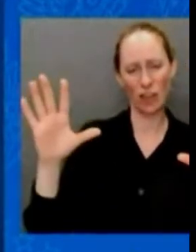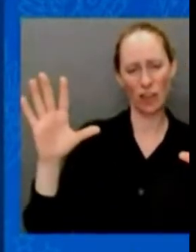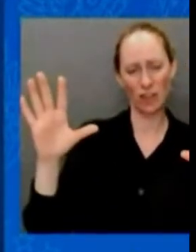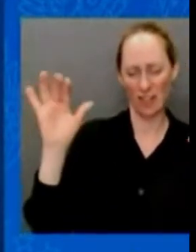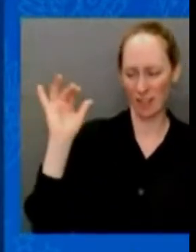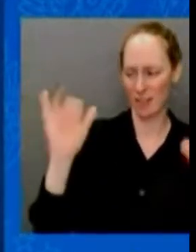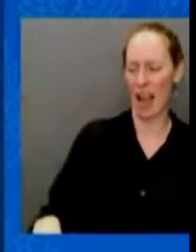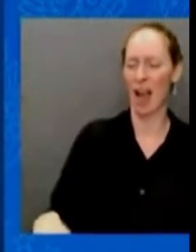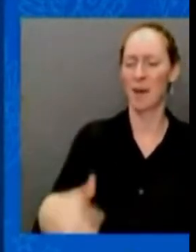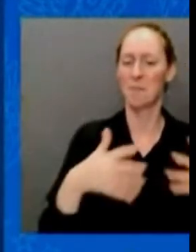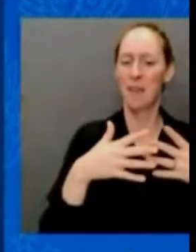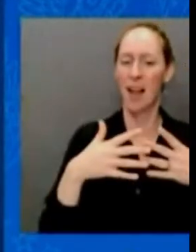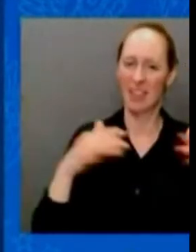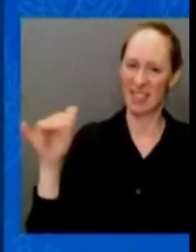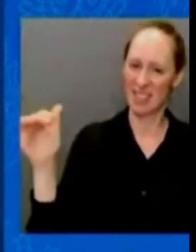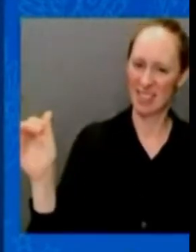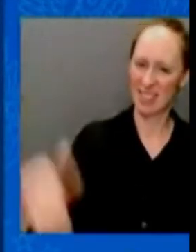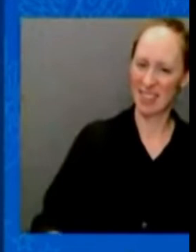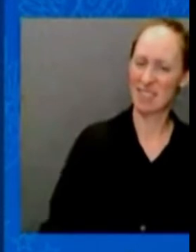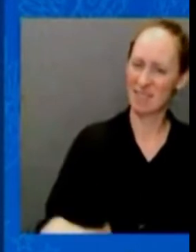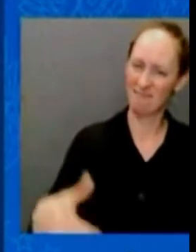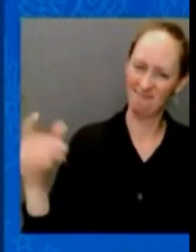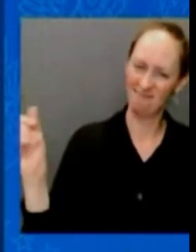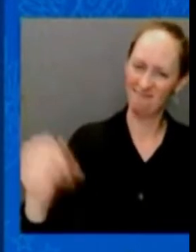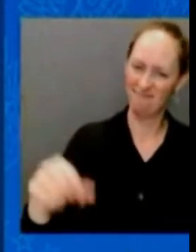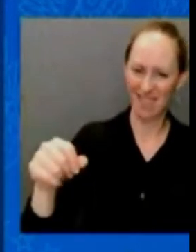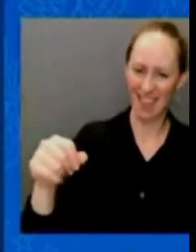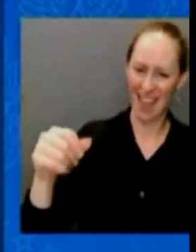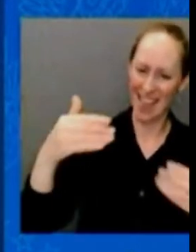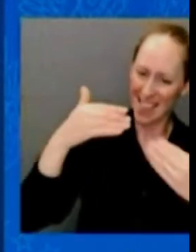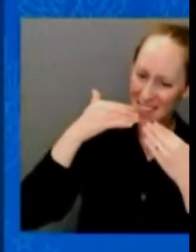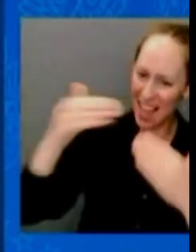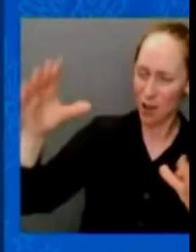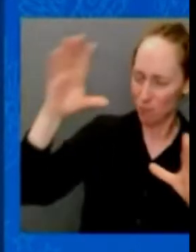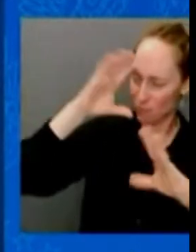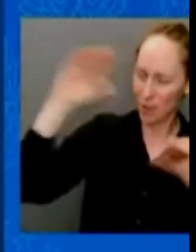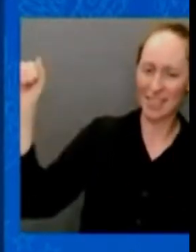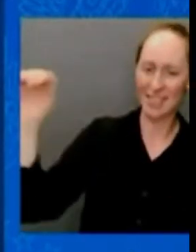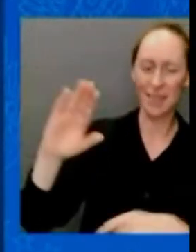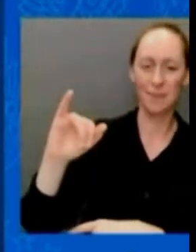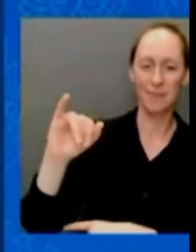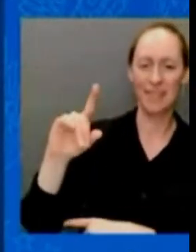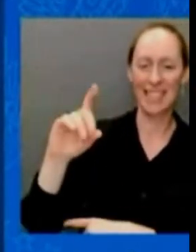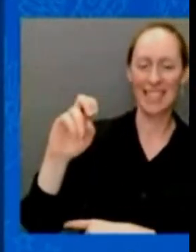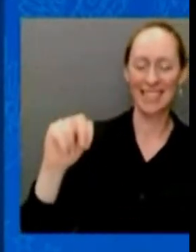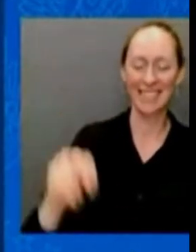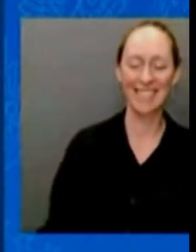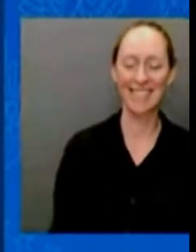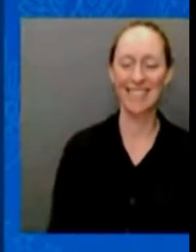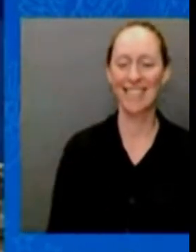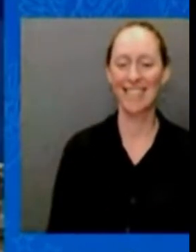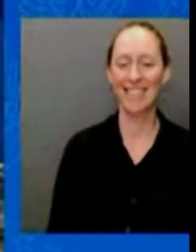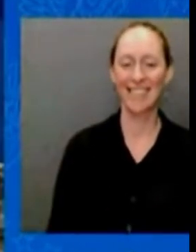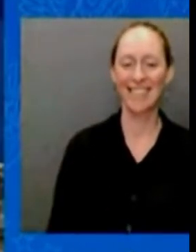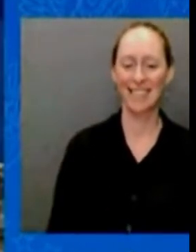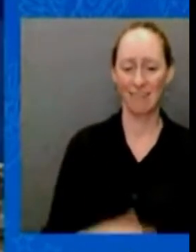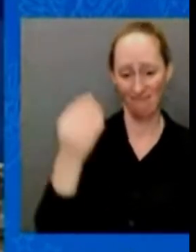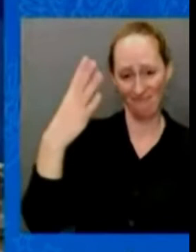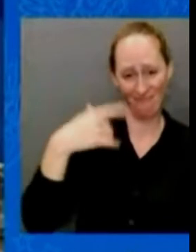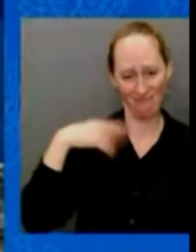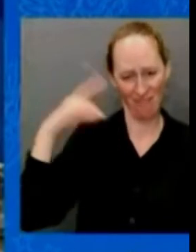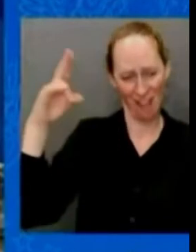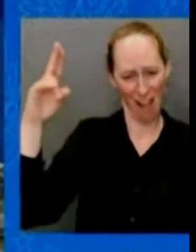Absolutely. Thank you, President Biden. And it's my distinct honor to welcome you back home to